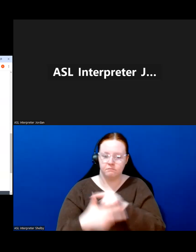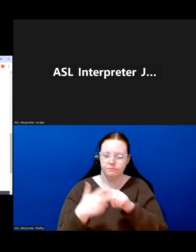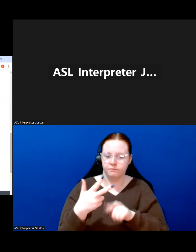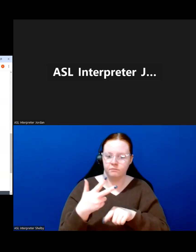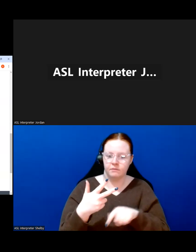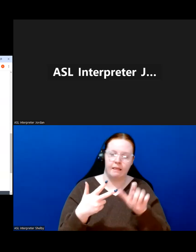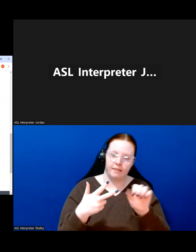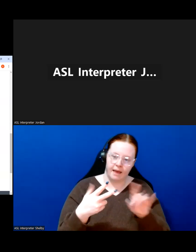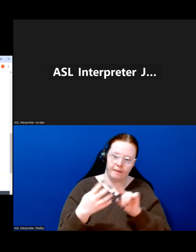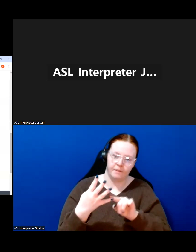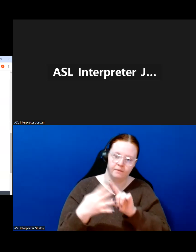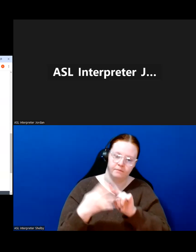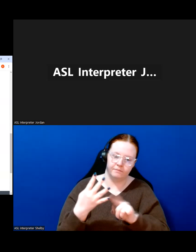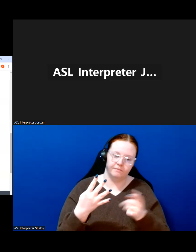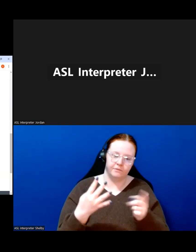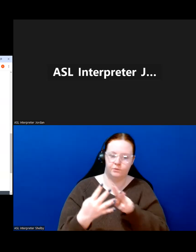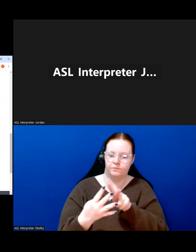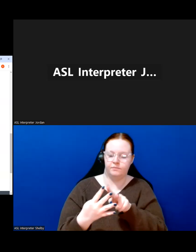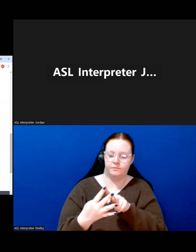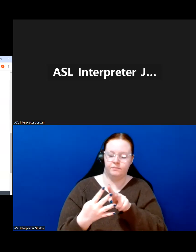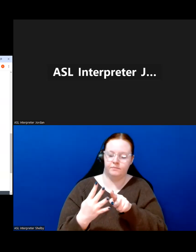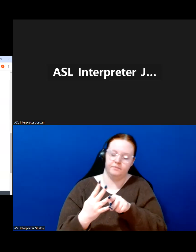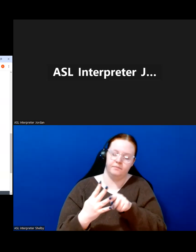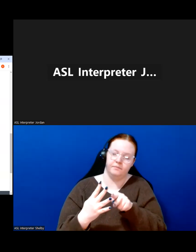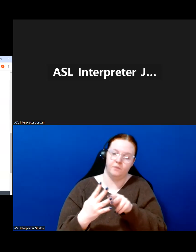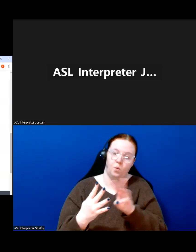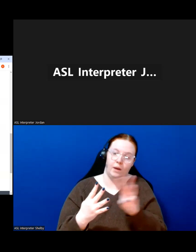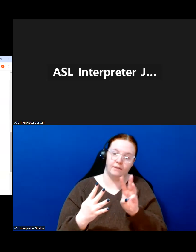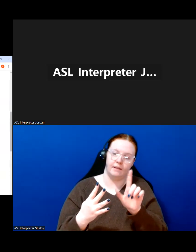Labrador divisions. Those two are together, so Western Newfoundland and Labrador.